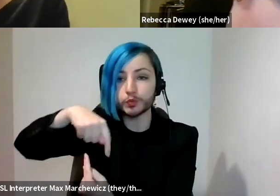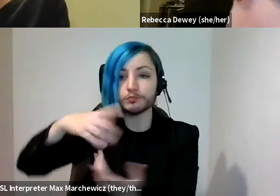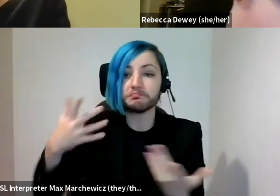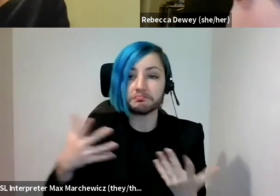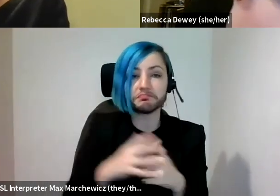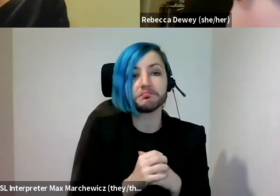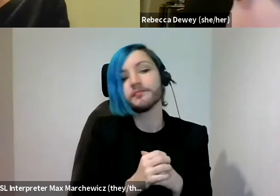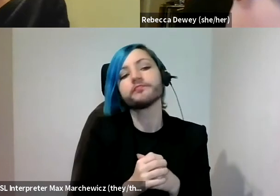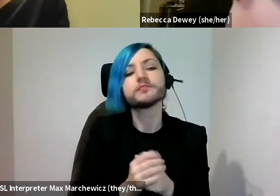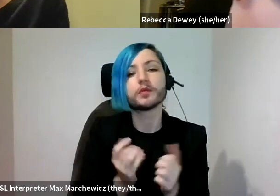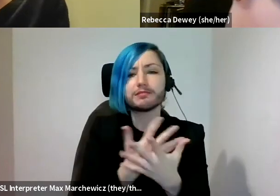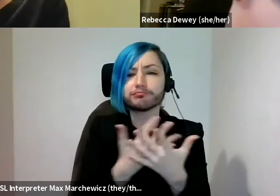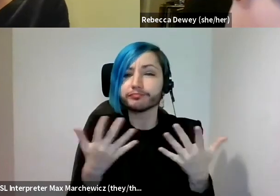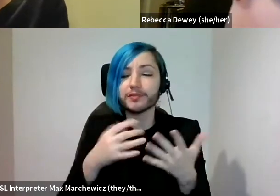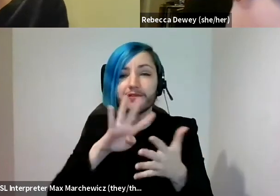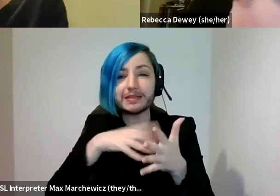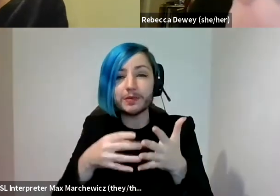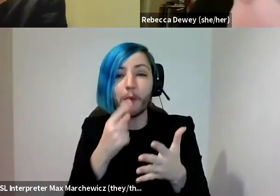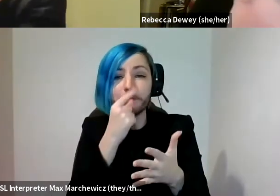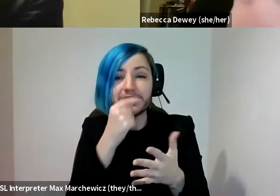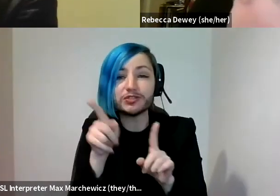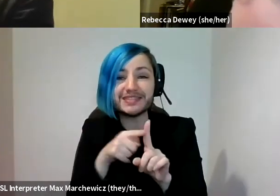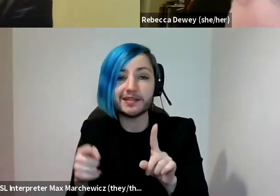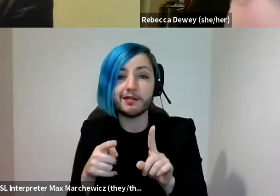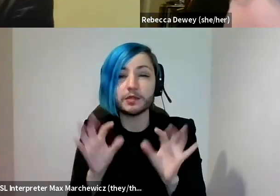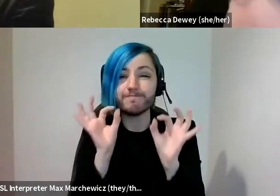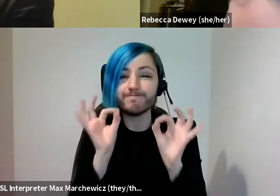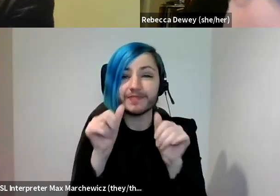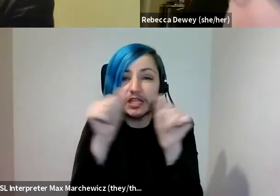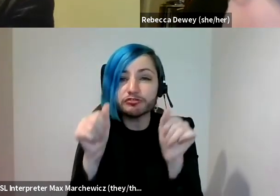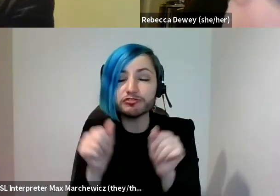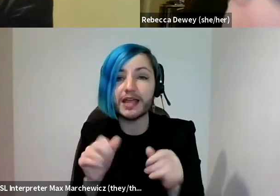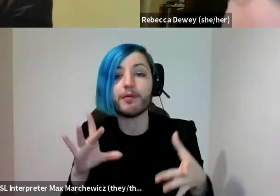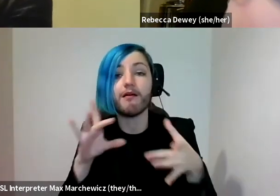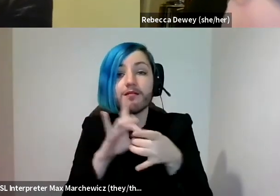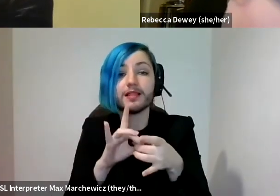signals, which the exact shape of which depends on the properties of